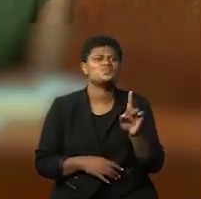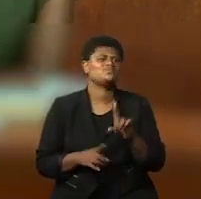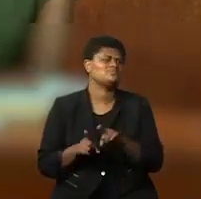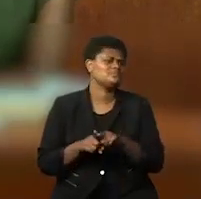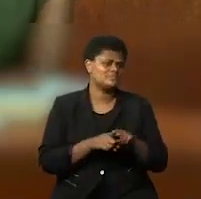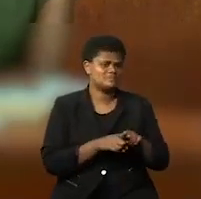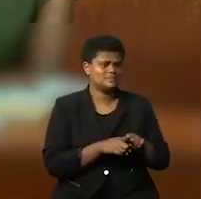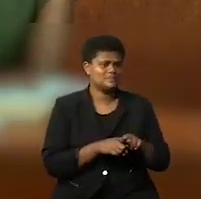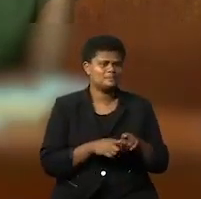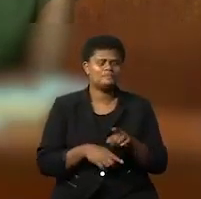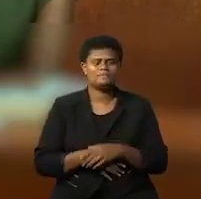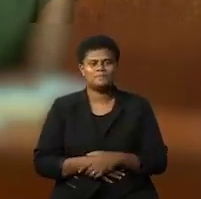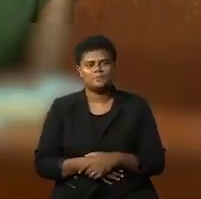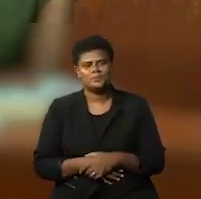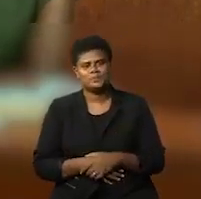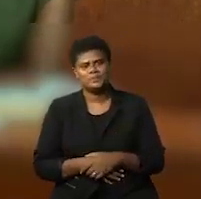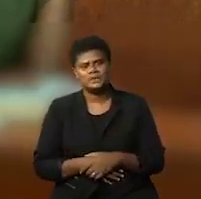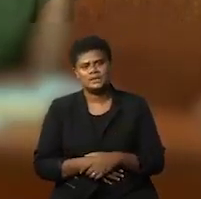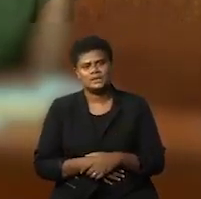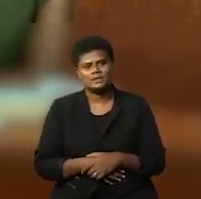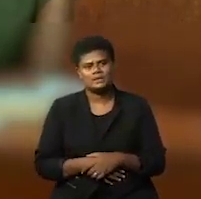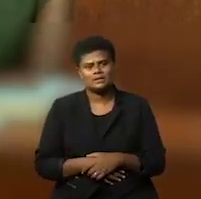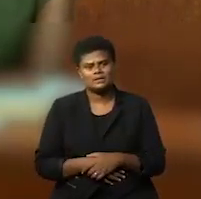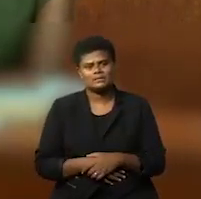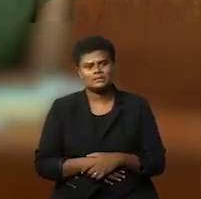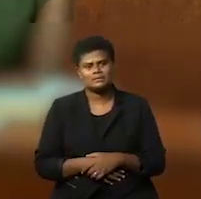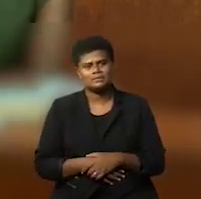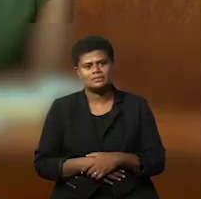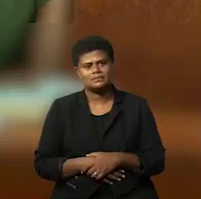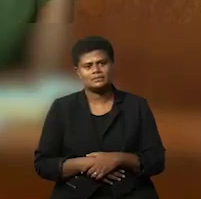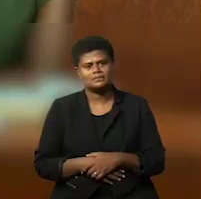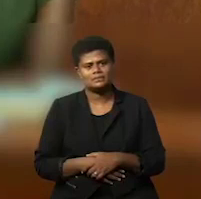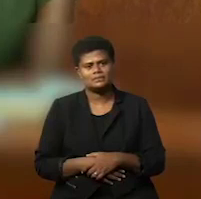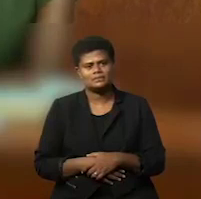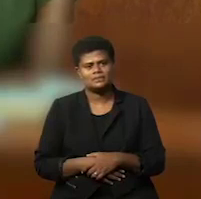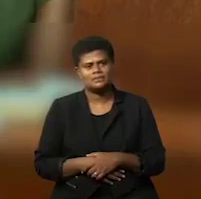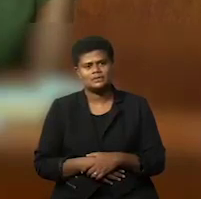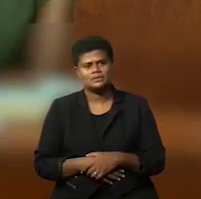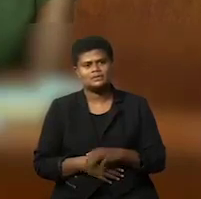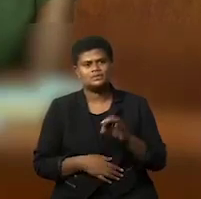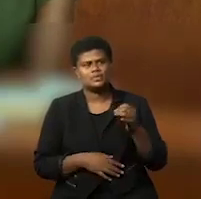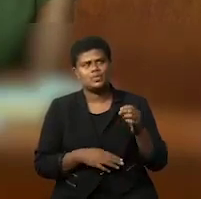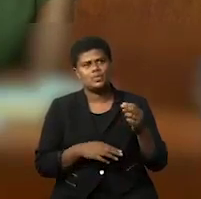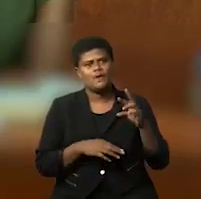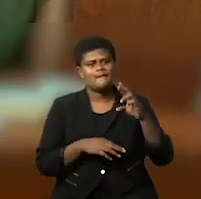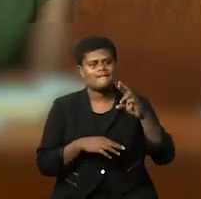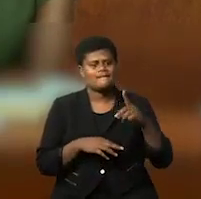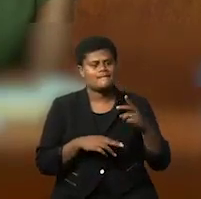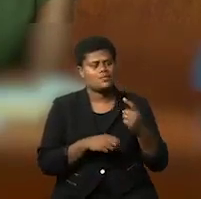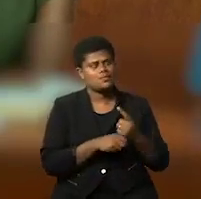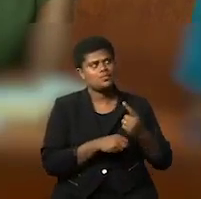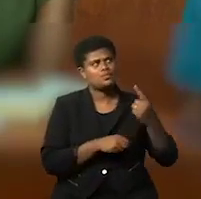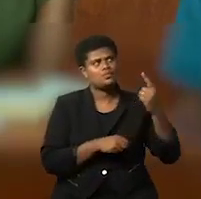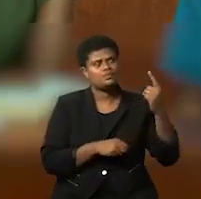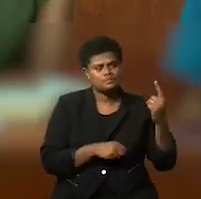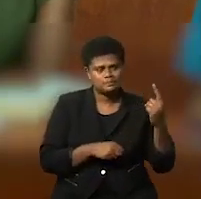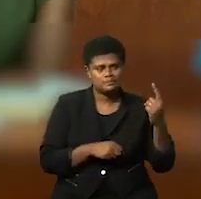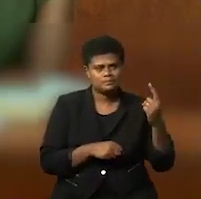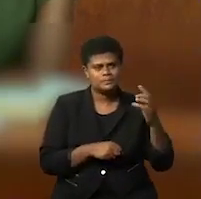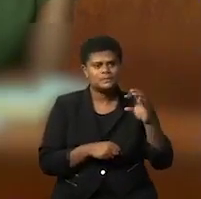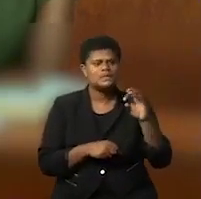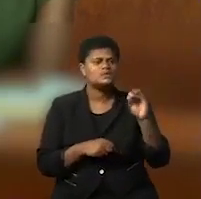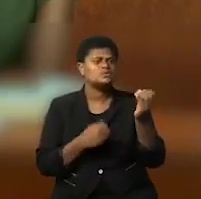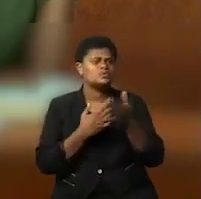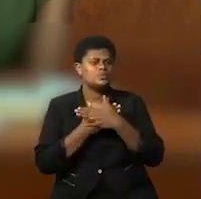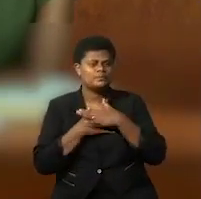the world. Okay, this is, who is that God referring to? Obviously referring to the Father. That he gave his who?